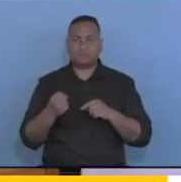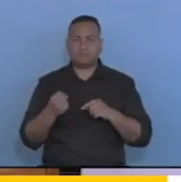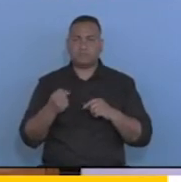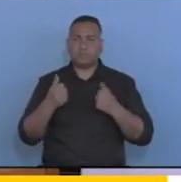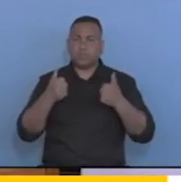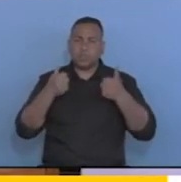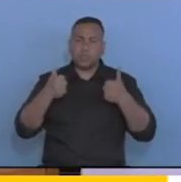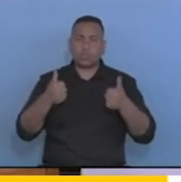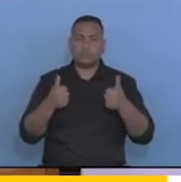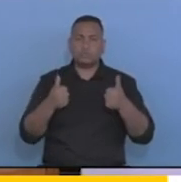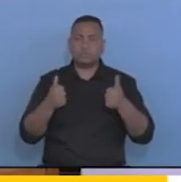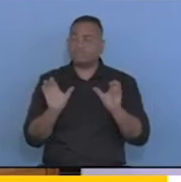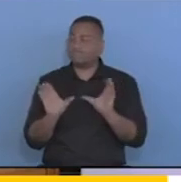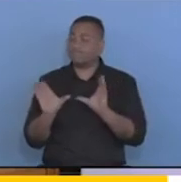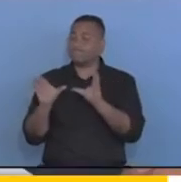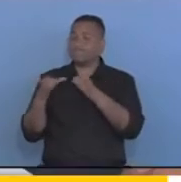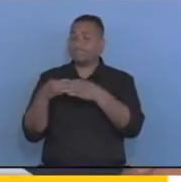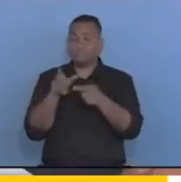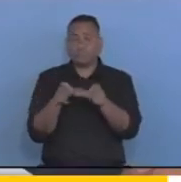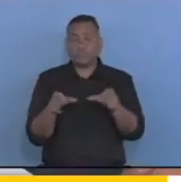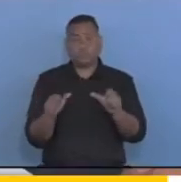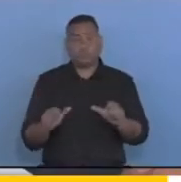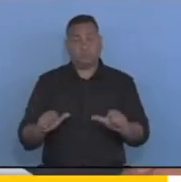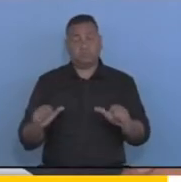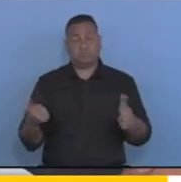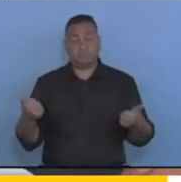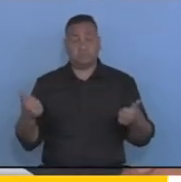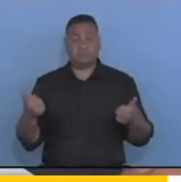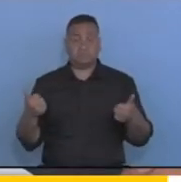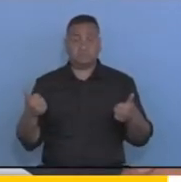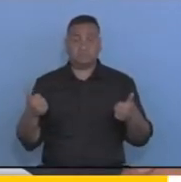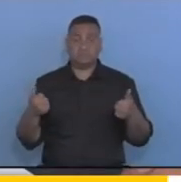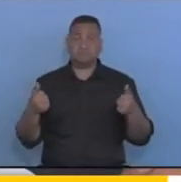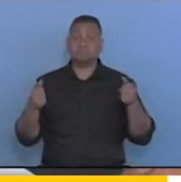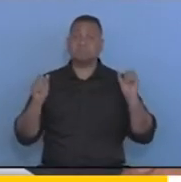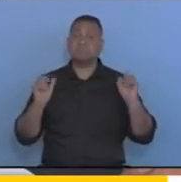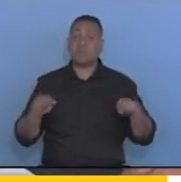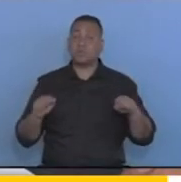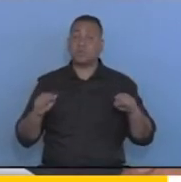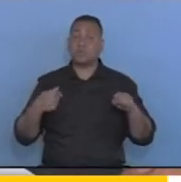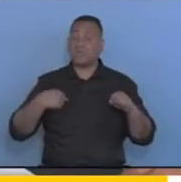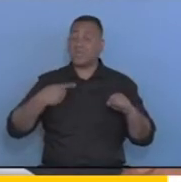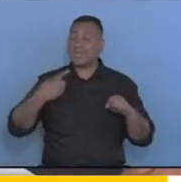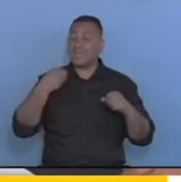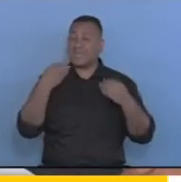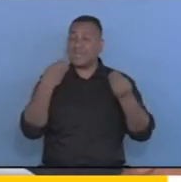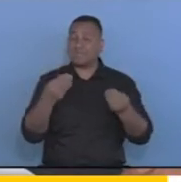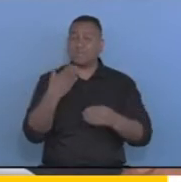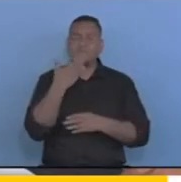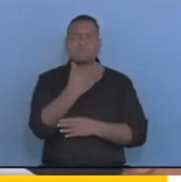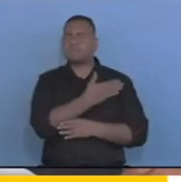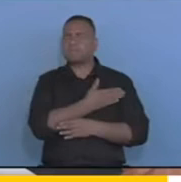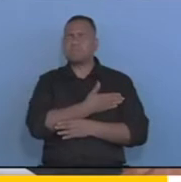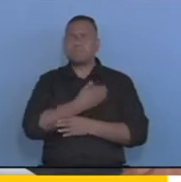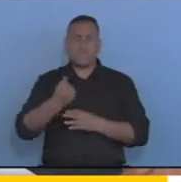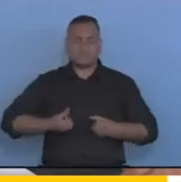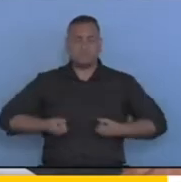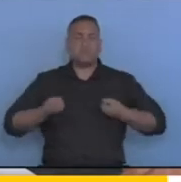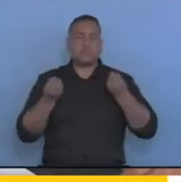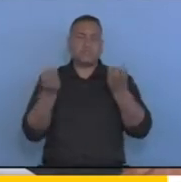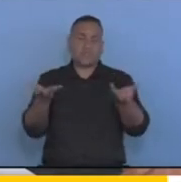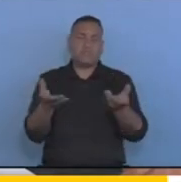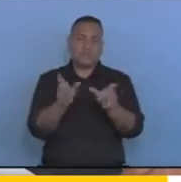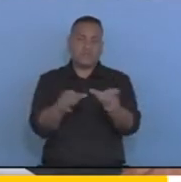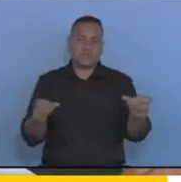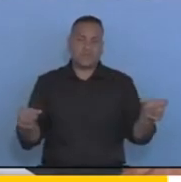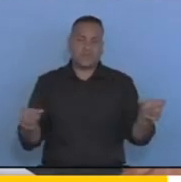end of the day makes it possible for us to give the best outcome, so that we are basically sending our students out as ambassadors of